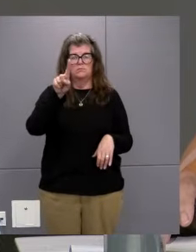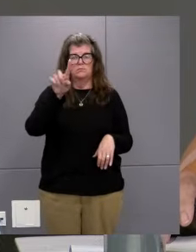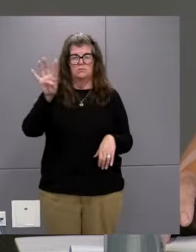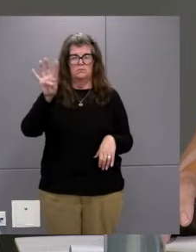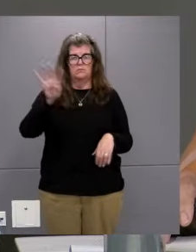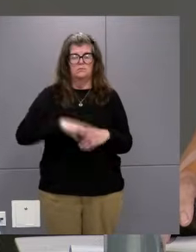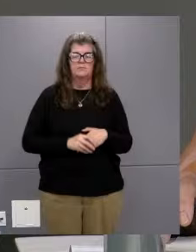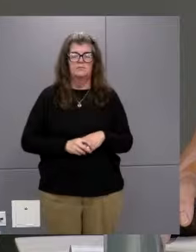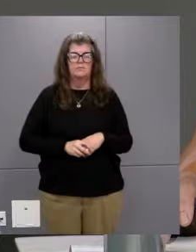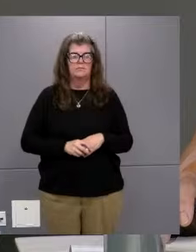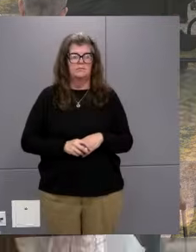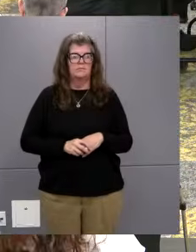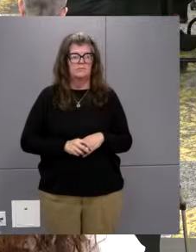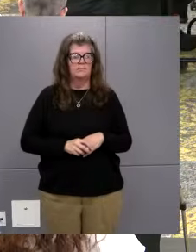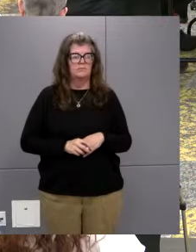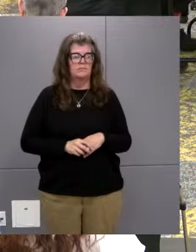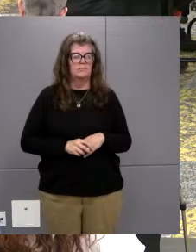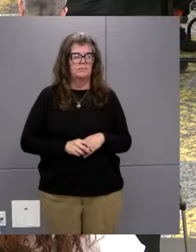correct?